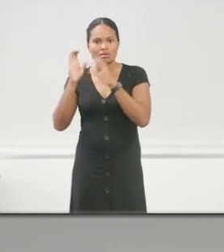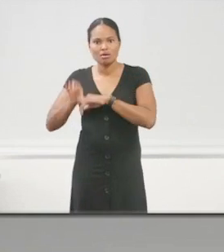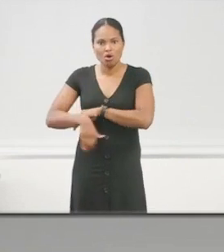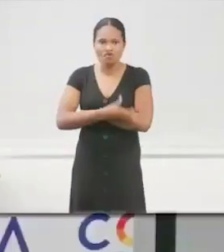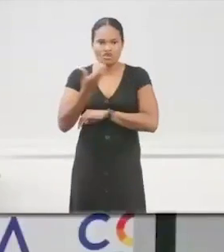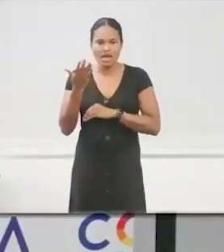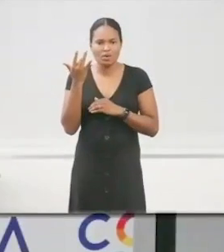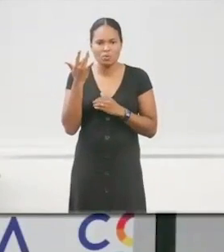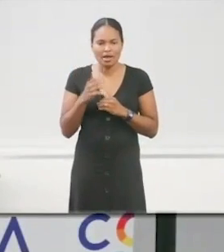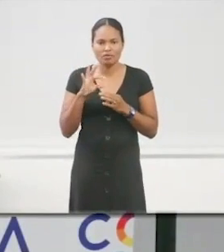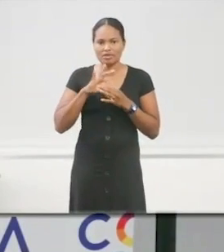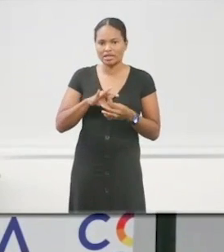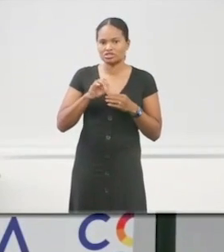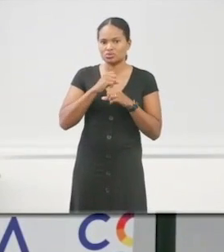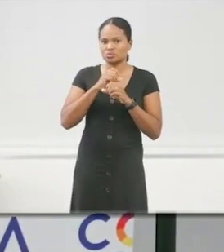cybersecurity?